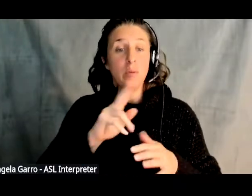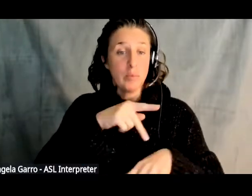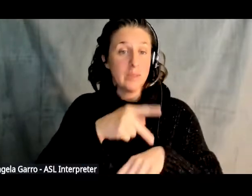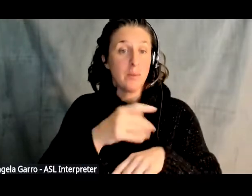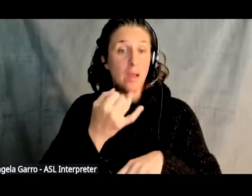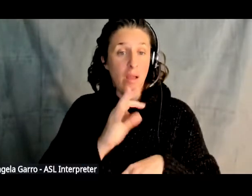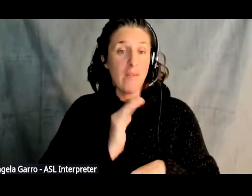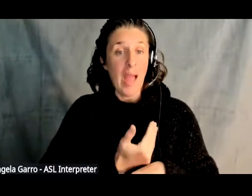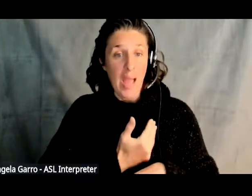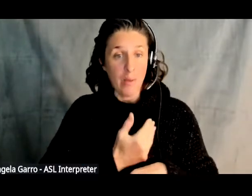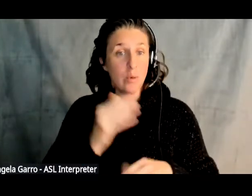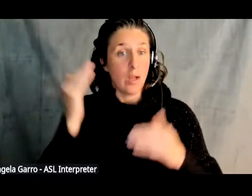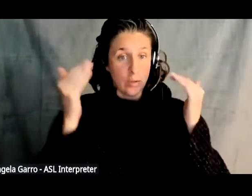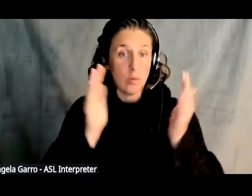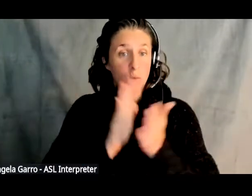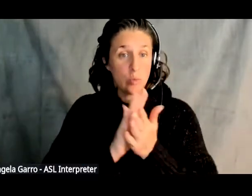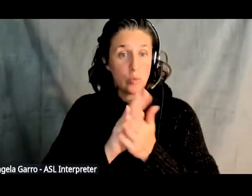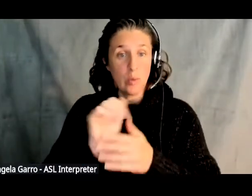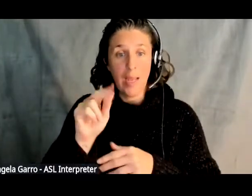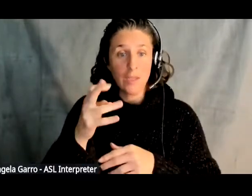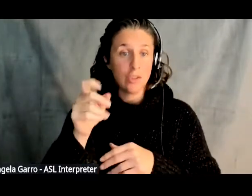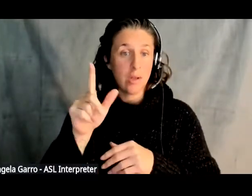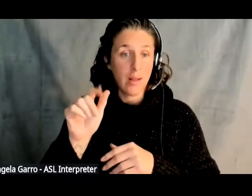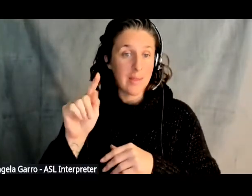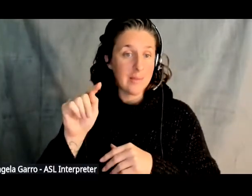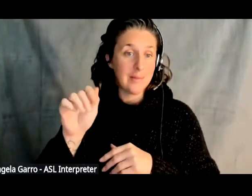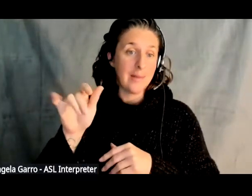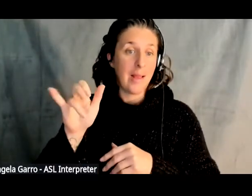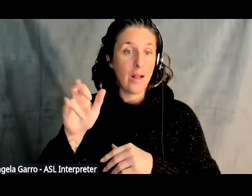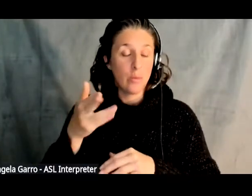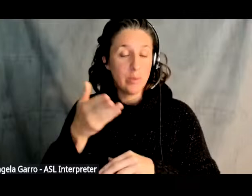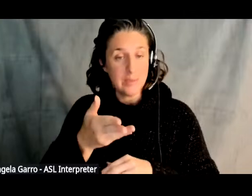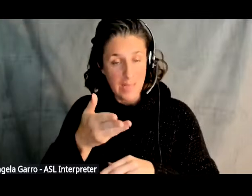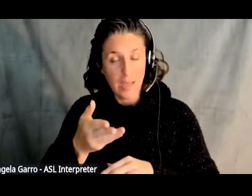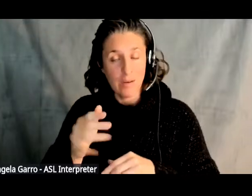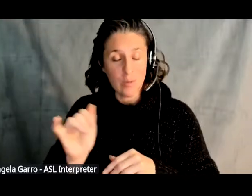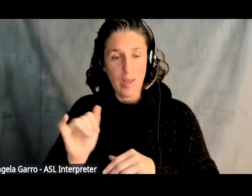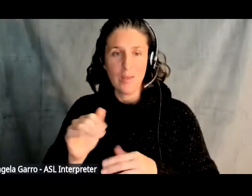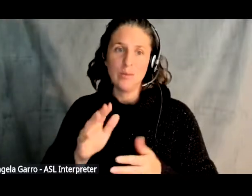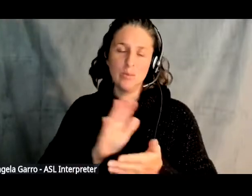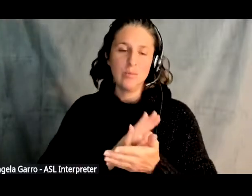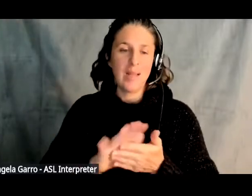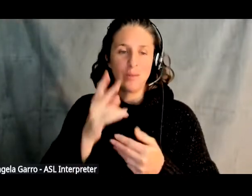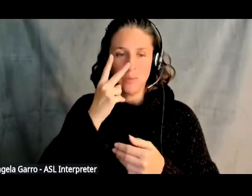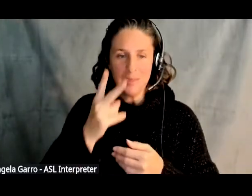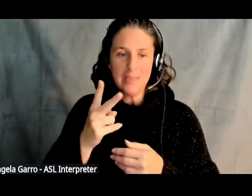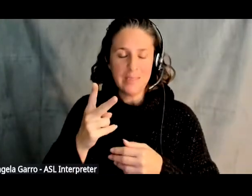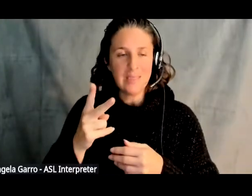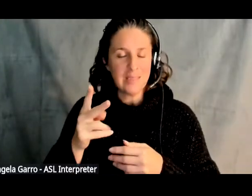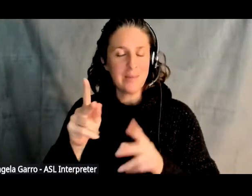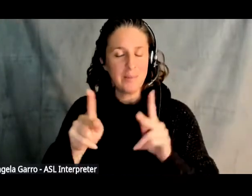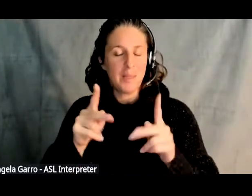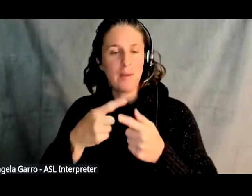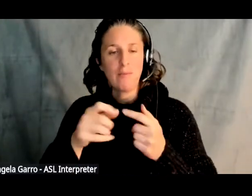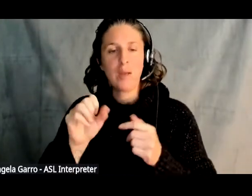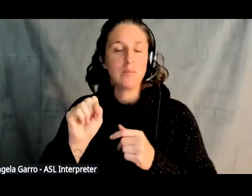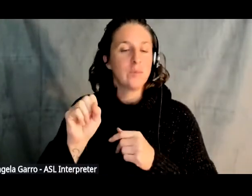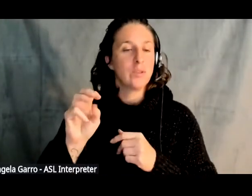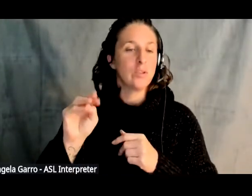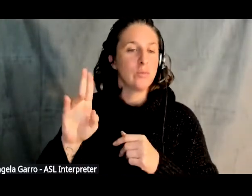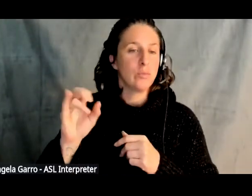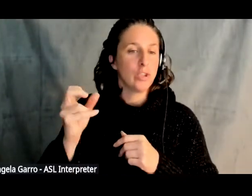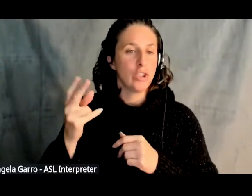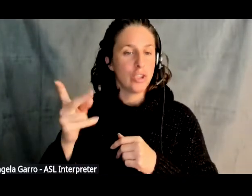Angela Taylor, was there as well. So that it was great to see a couple of folks there from SMUHSD. And just one more thing to share. This is more